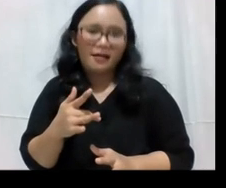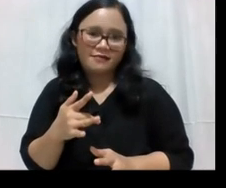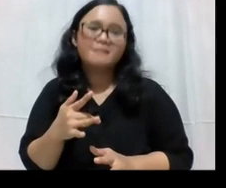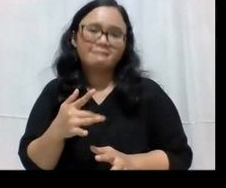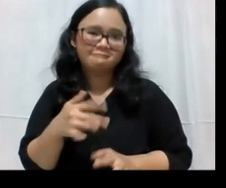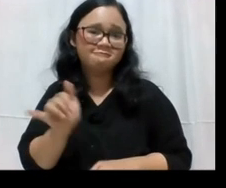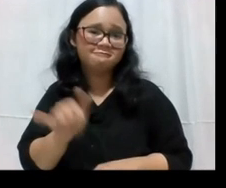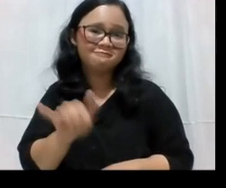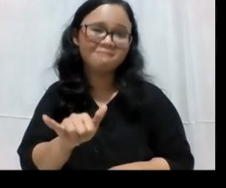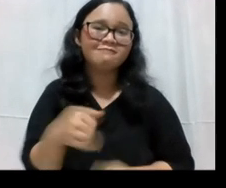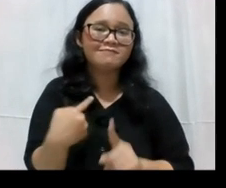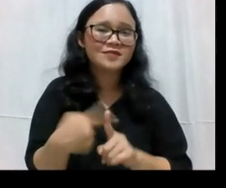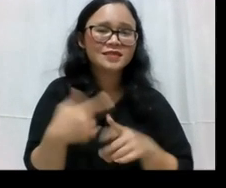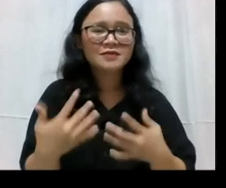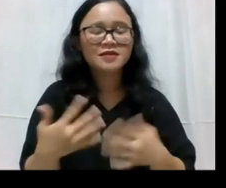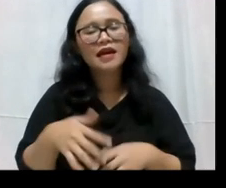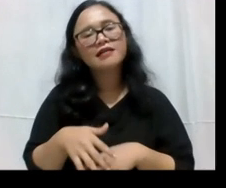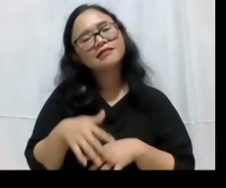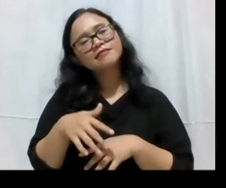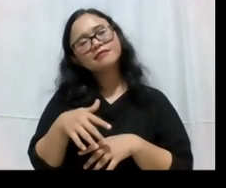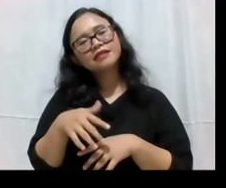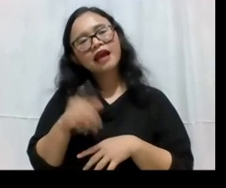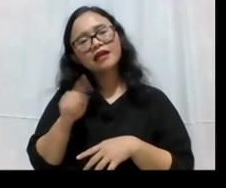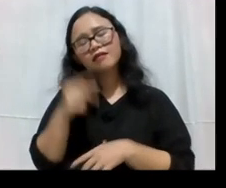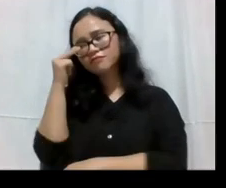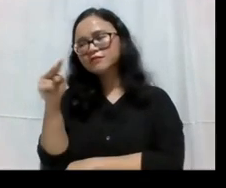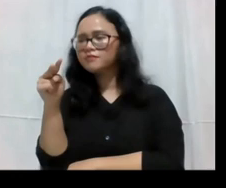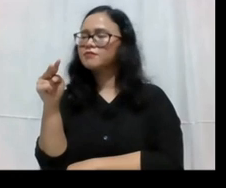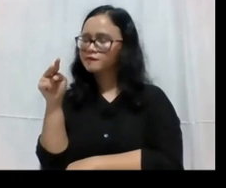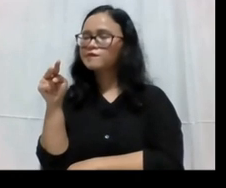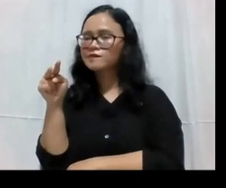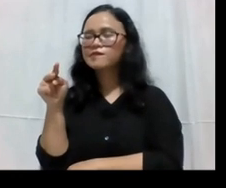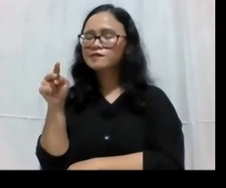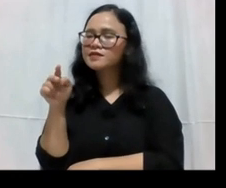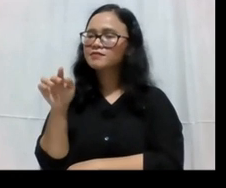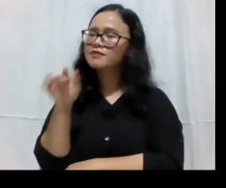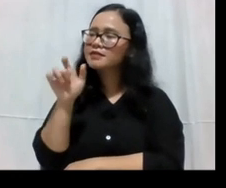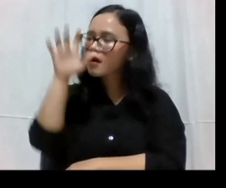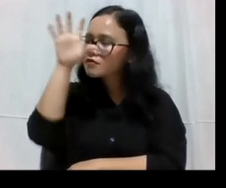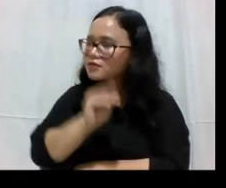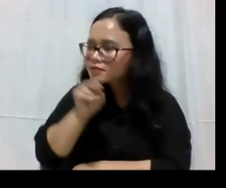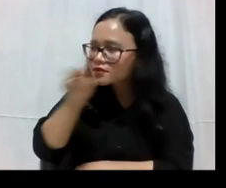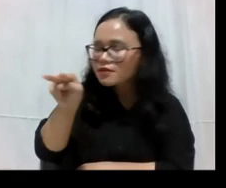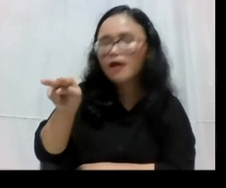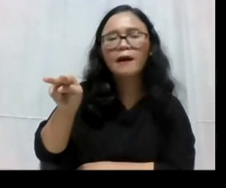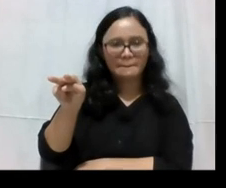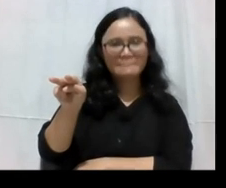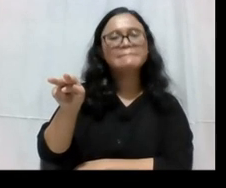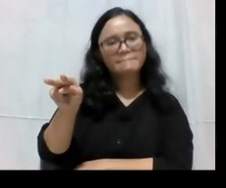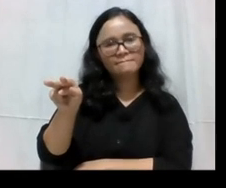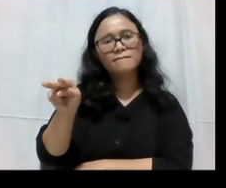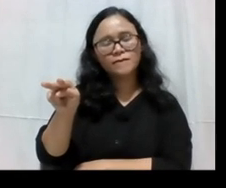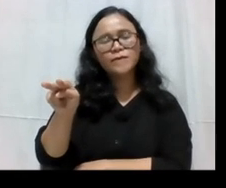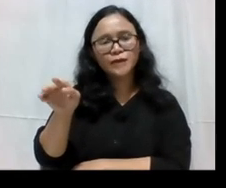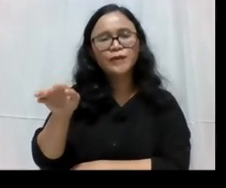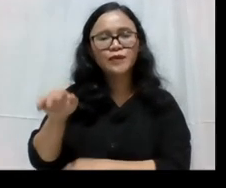they were really sort of like really cute, it could be a nice diversion from the claustrophobic feel inside a hospital. But in the end,